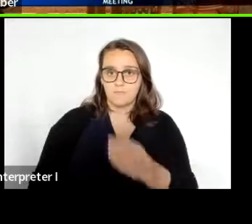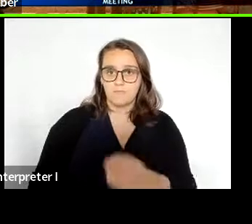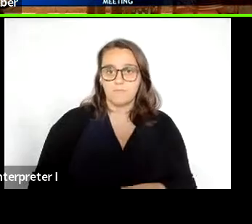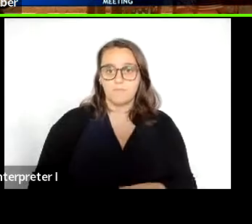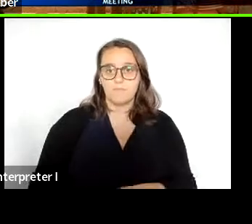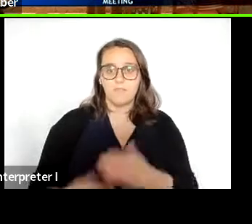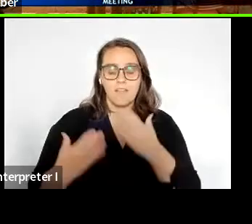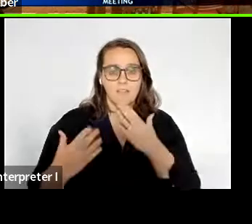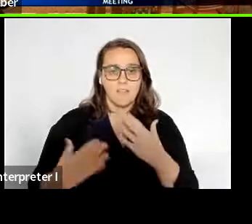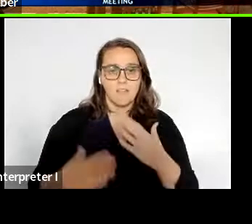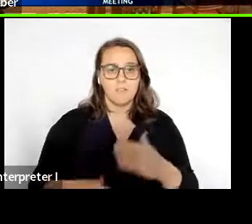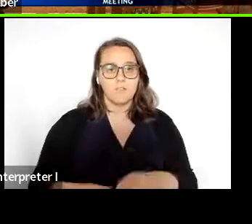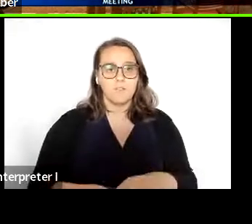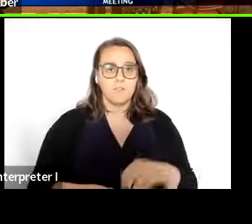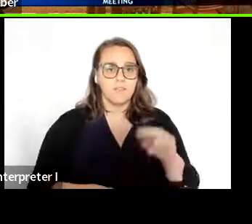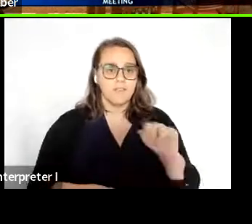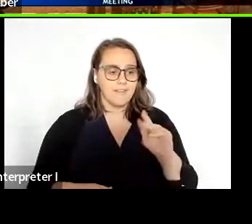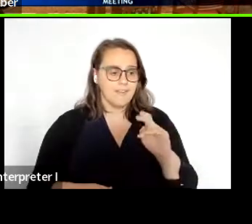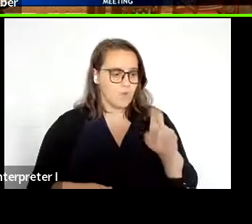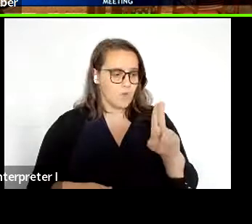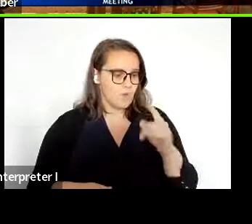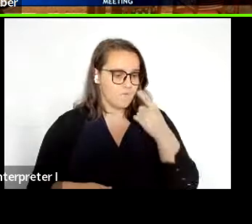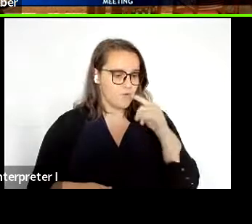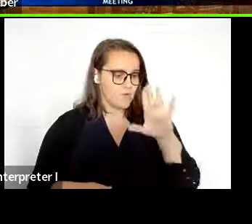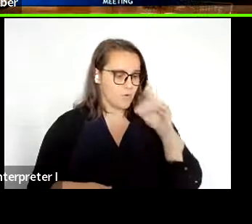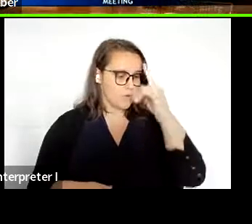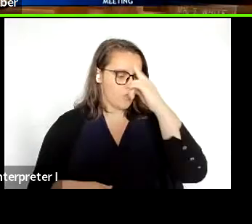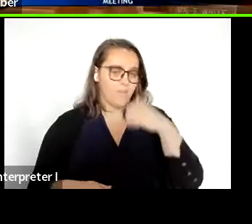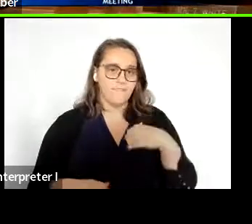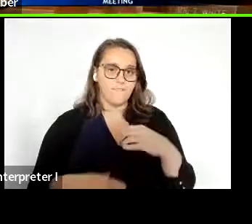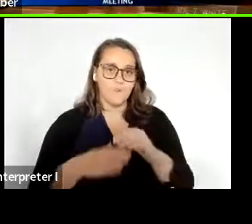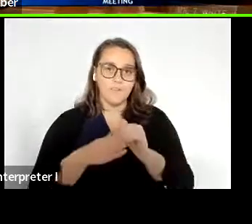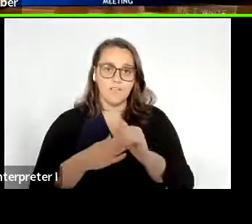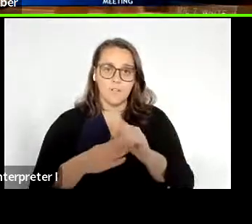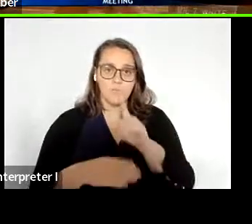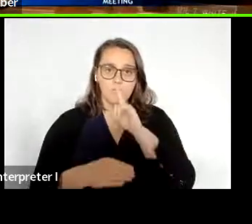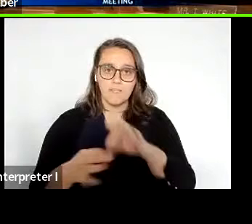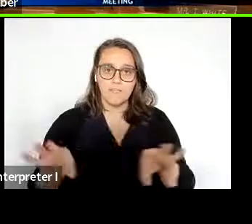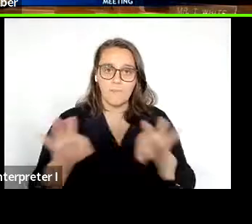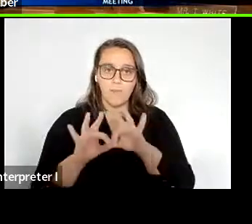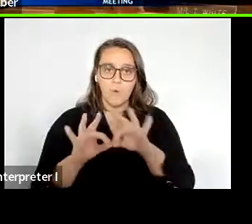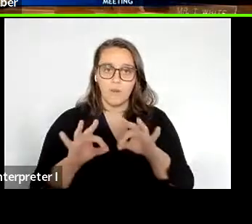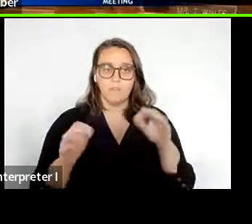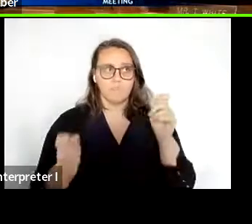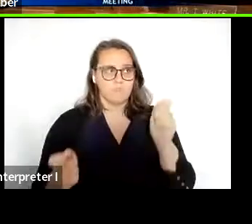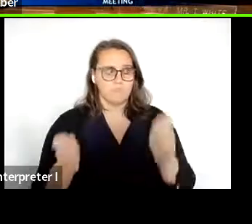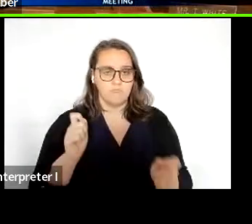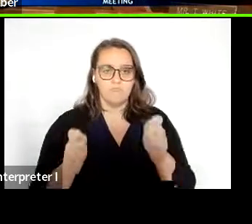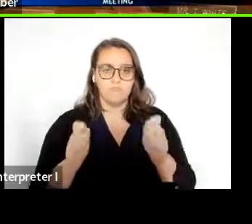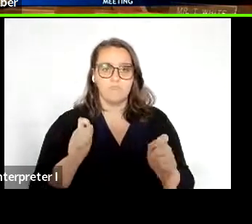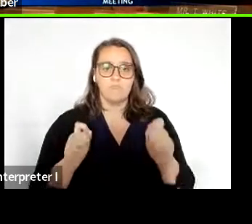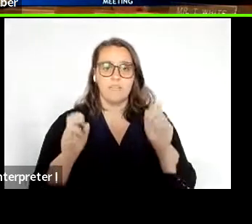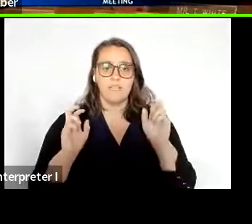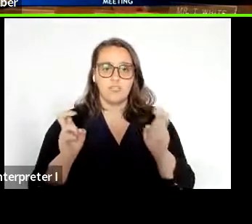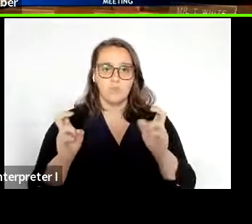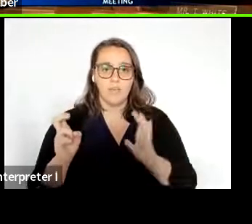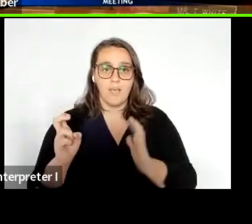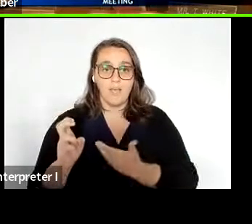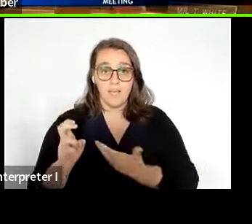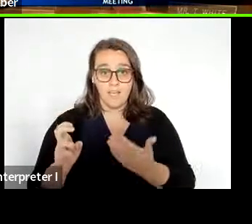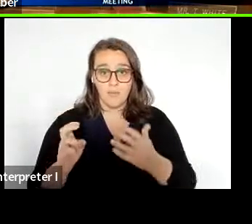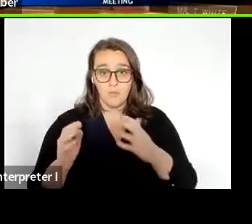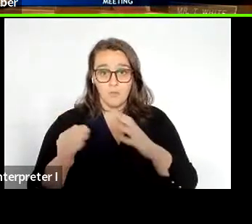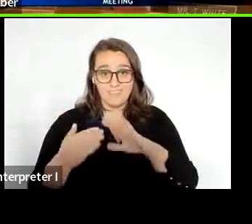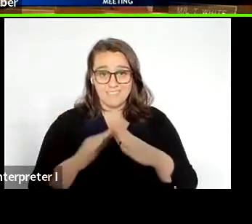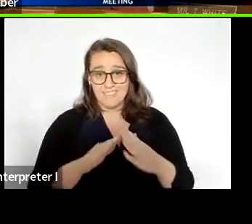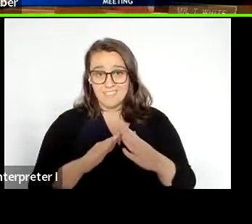so much to Councilmember Nadeau for your thoughtful leadership on this really important and ever-evolving issue. Our city is often